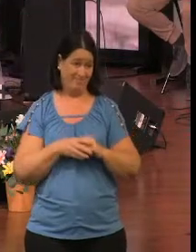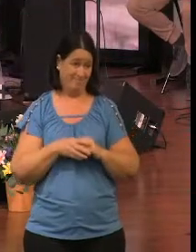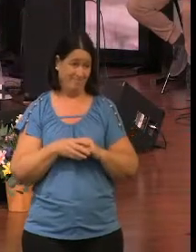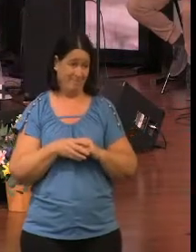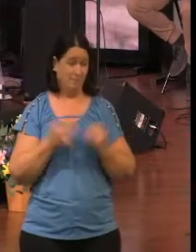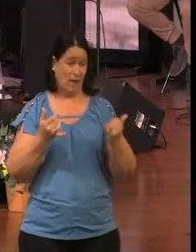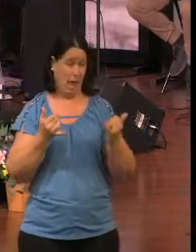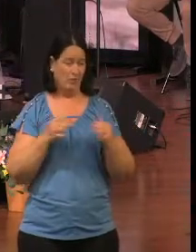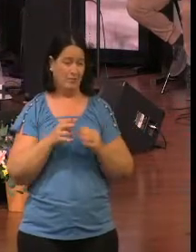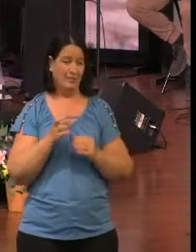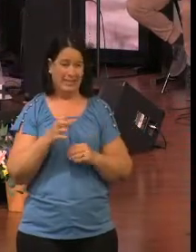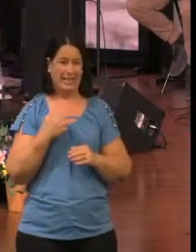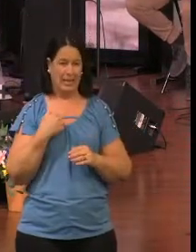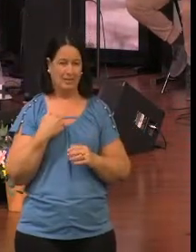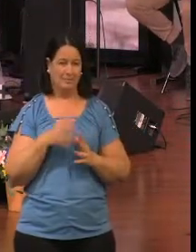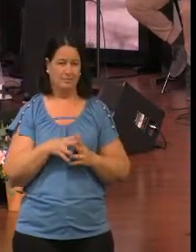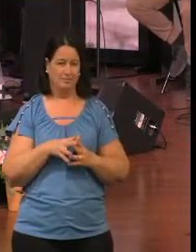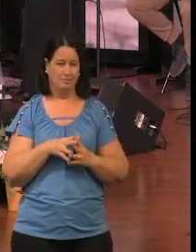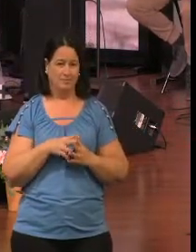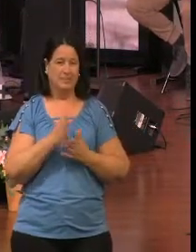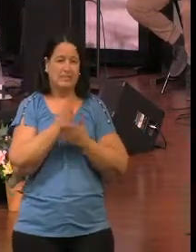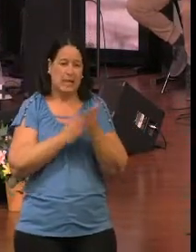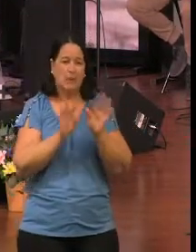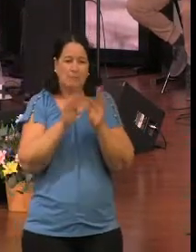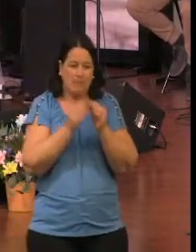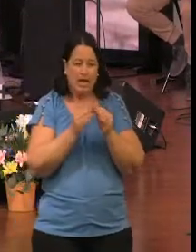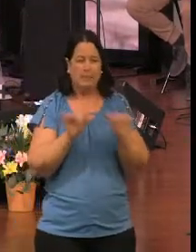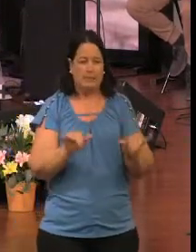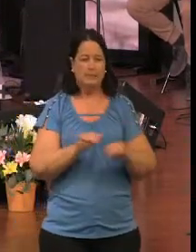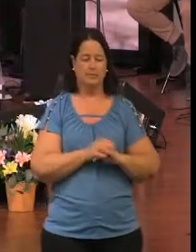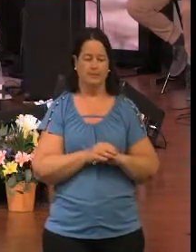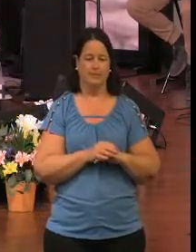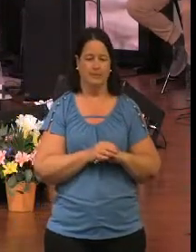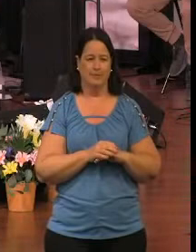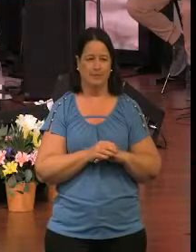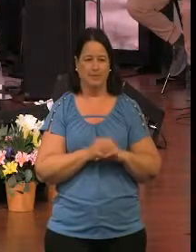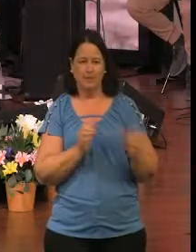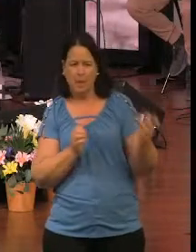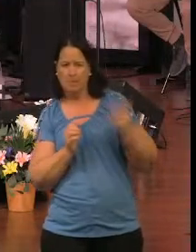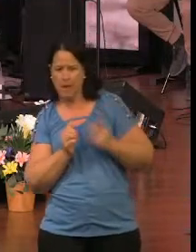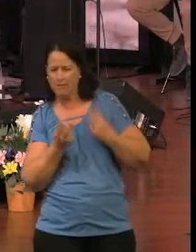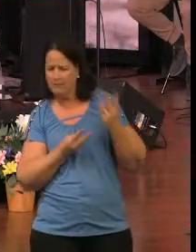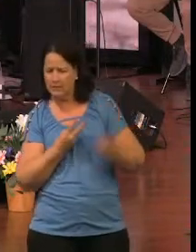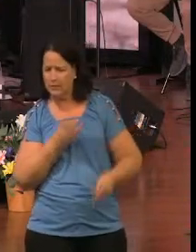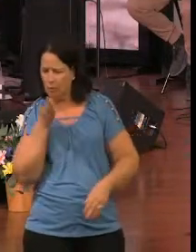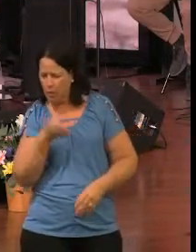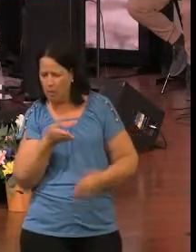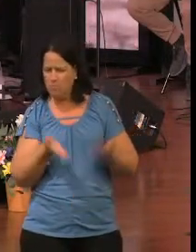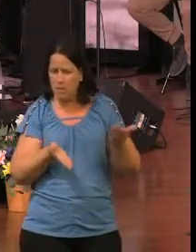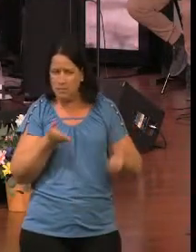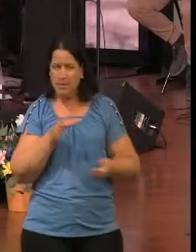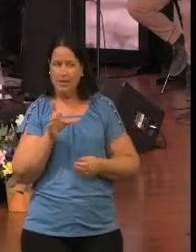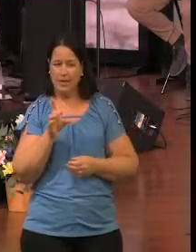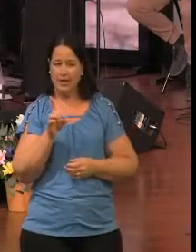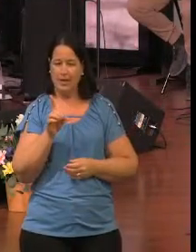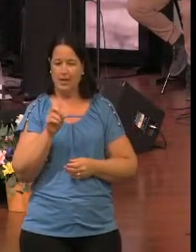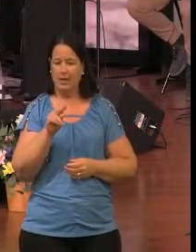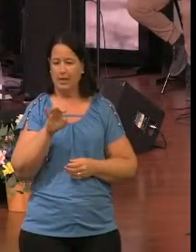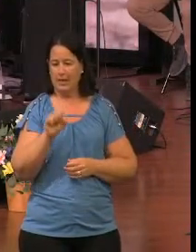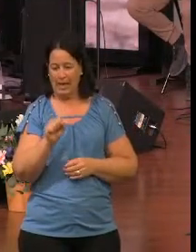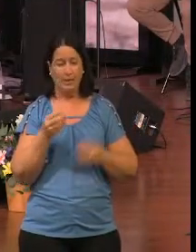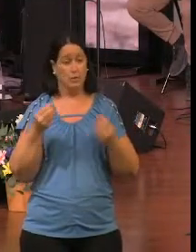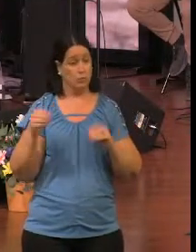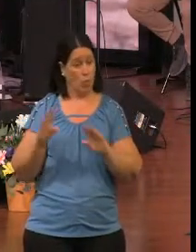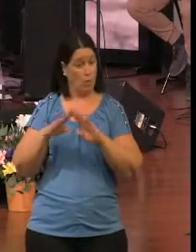for now. Now, he still has some family. You might come back conceivably at some point, Dennis, for a visit, but he has sold his